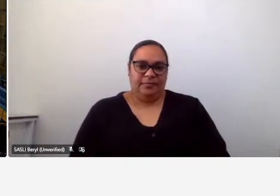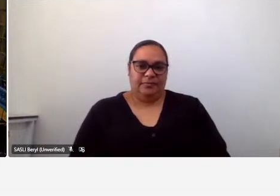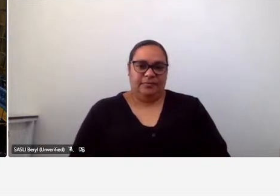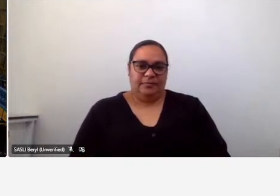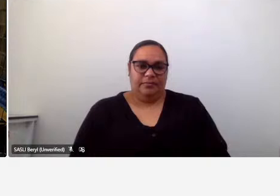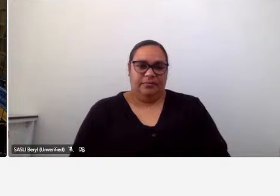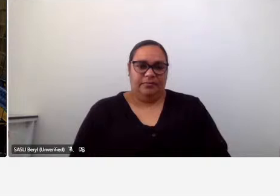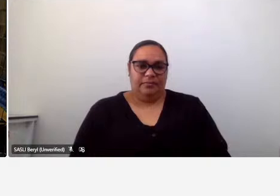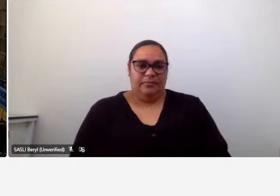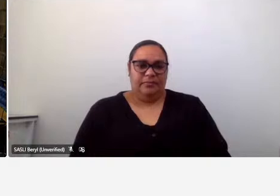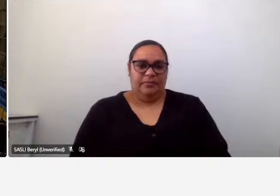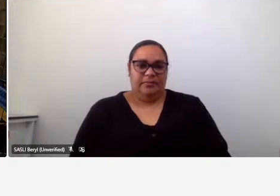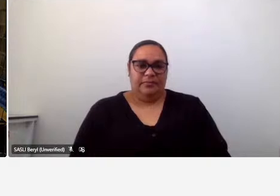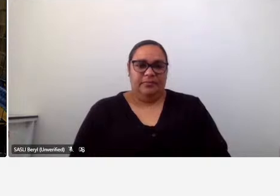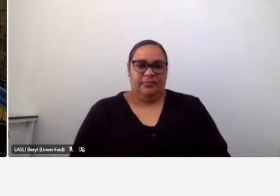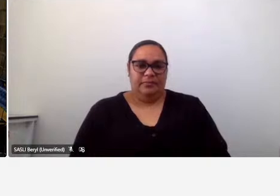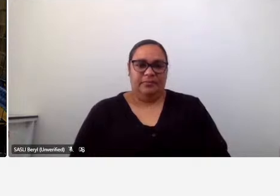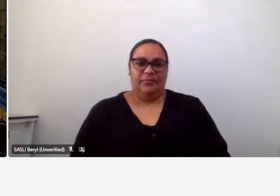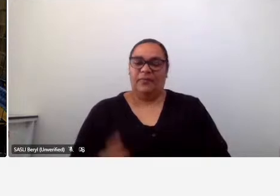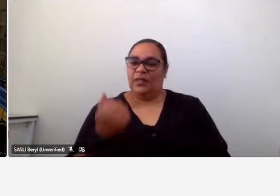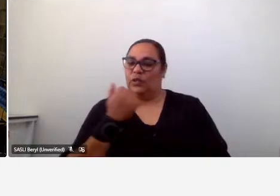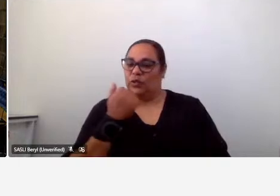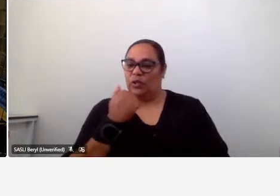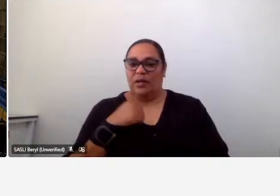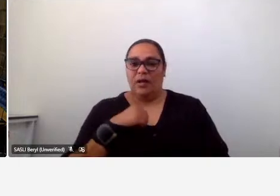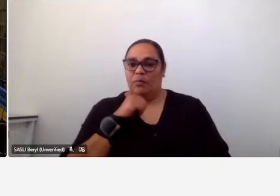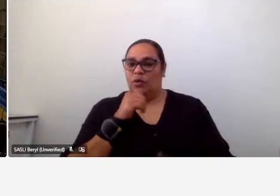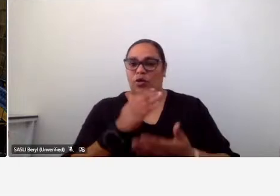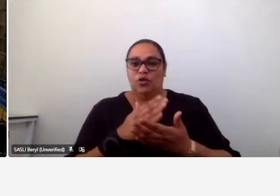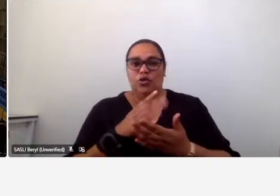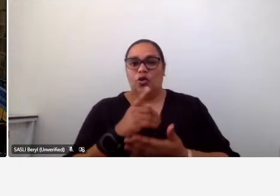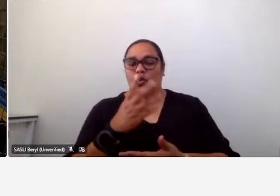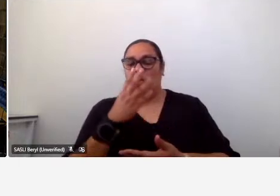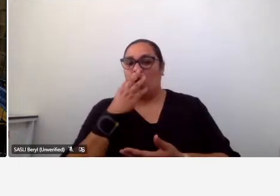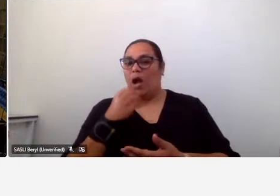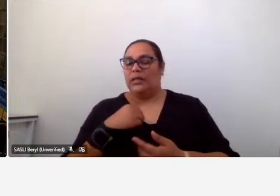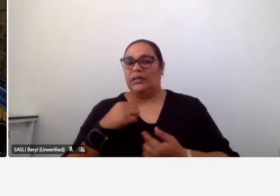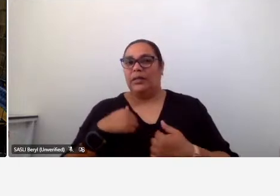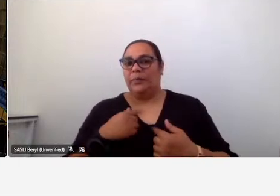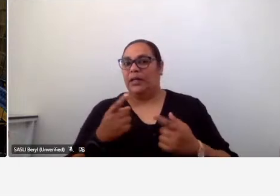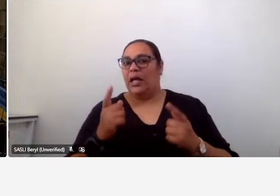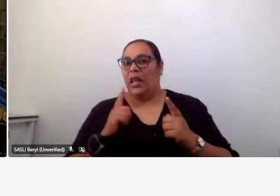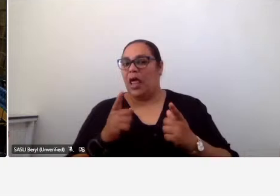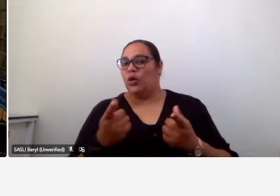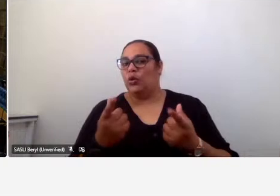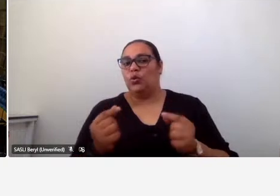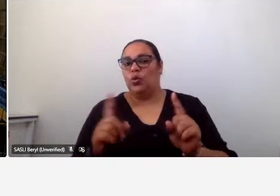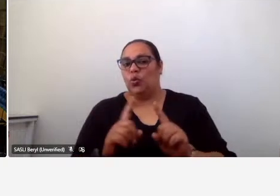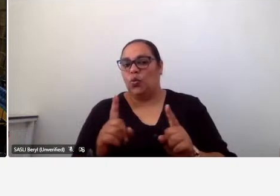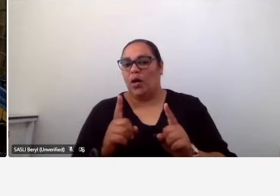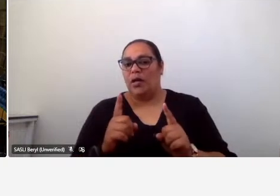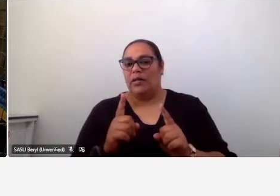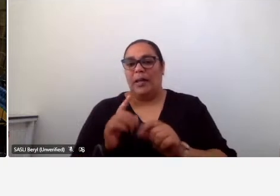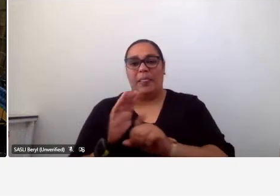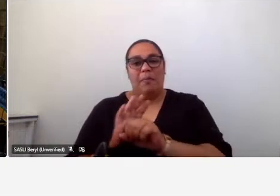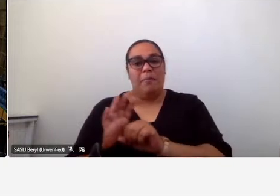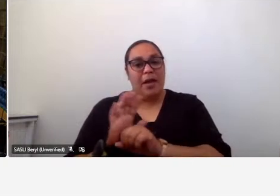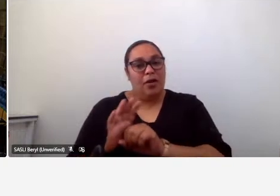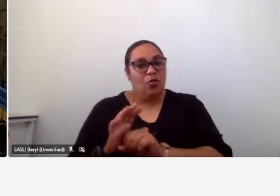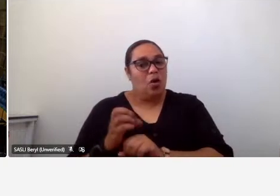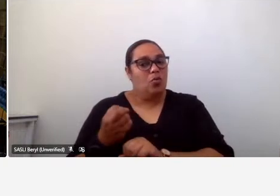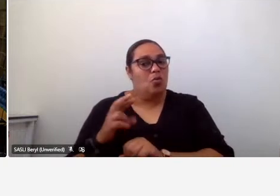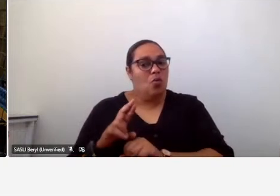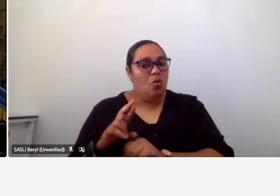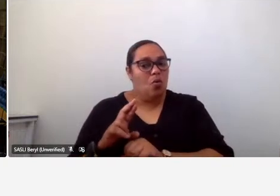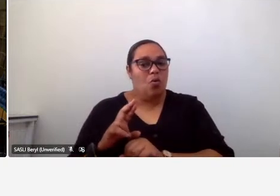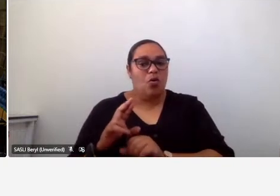So I'm not entirely sure what you're asking me to allow you. Going into the background, or if you